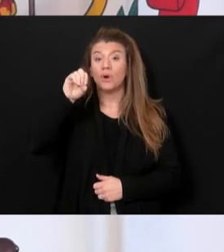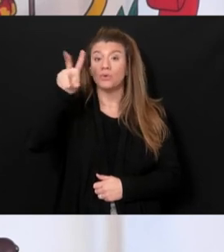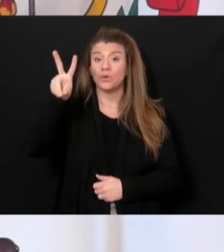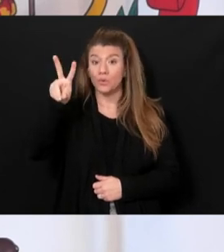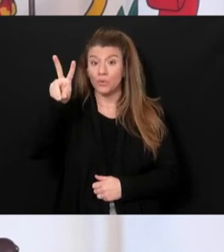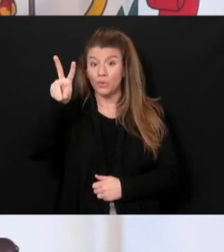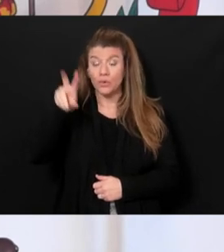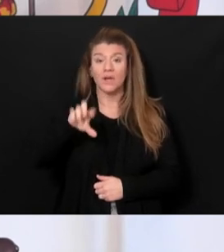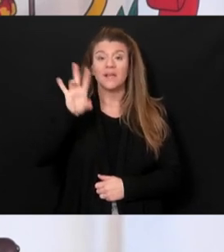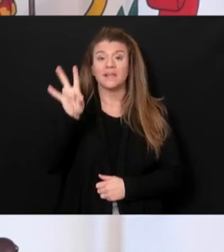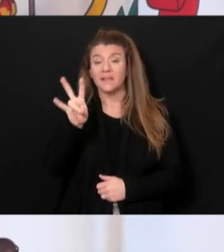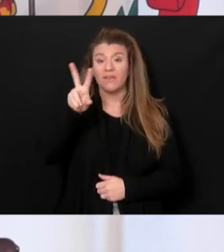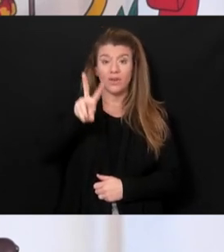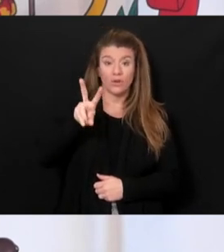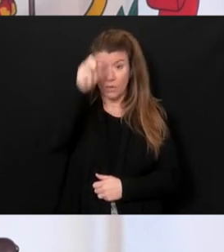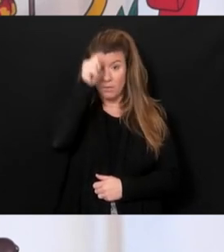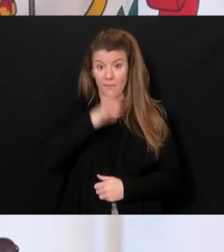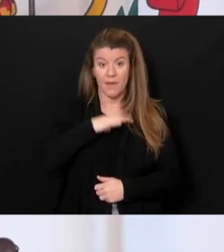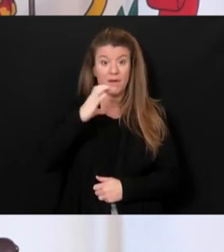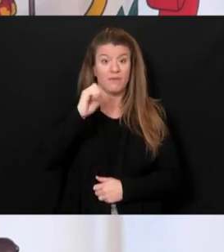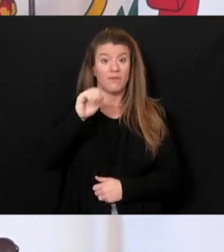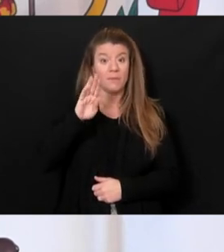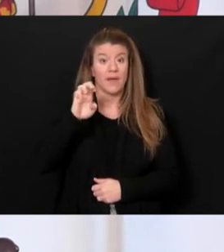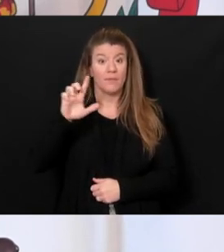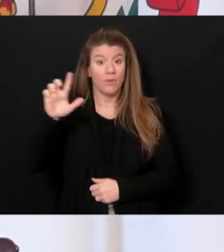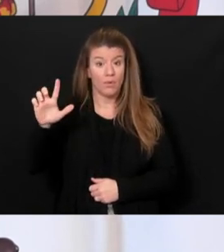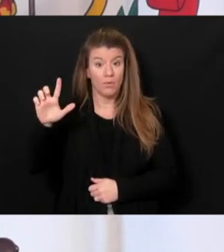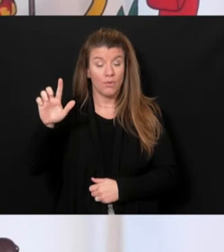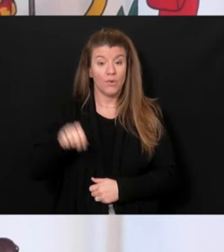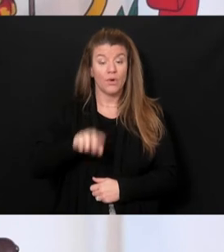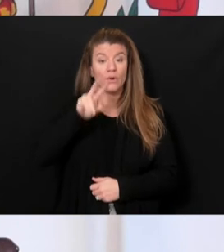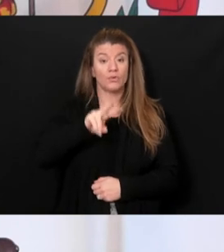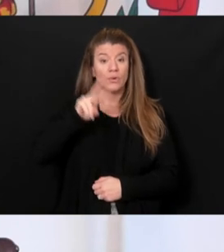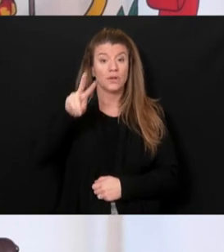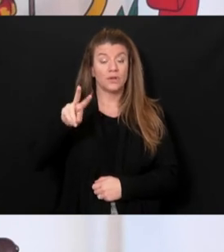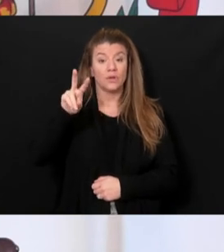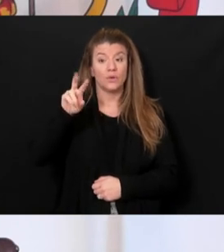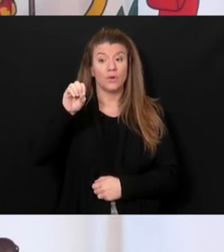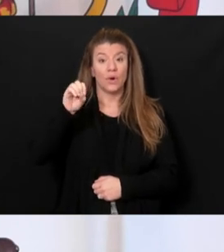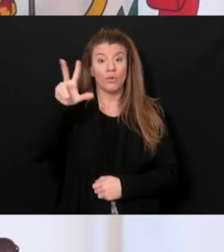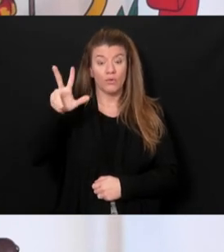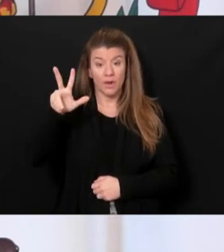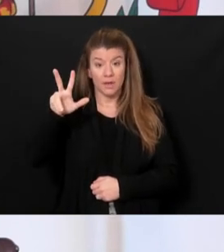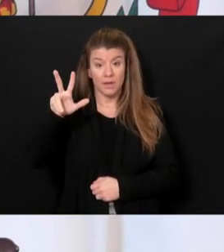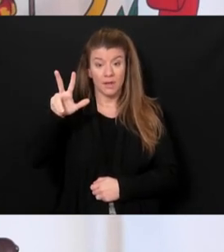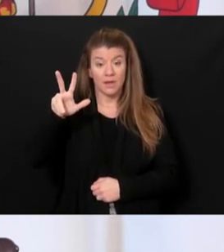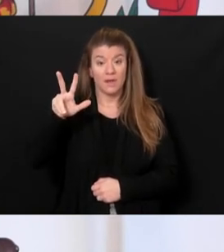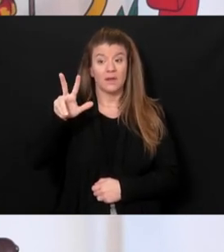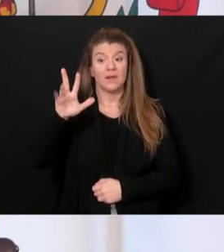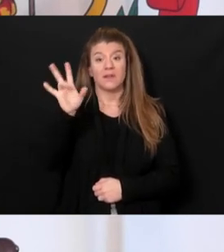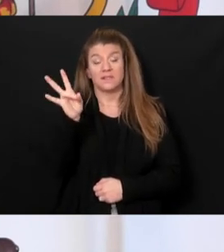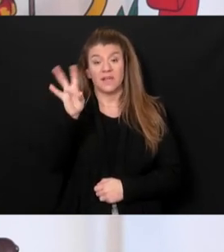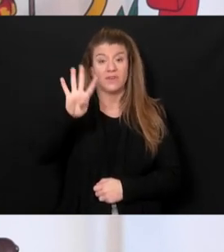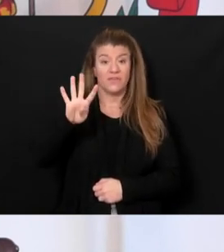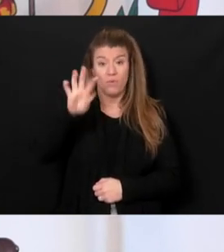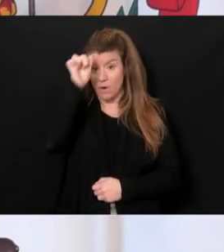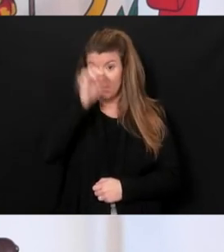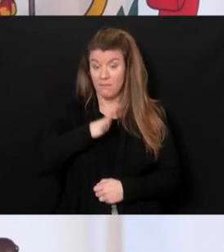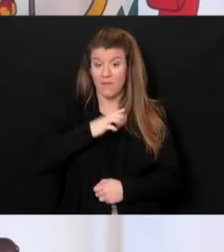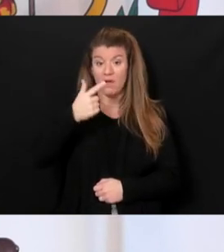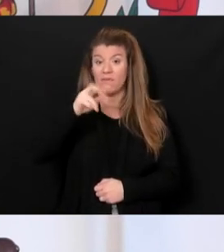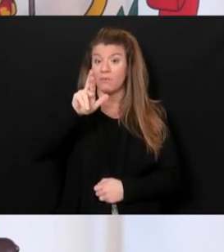death is a 72-year-old male from Cabell County. Our 2203rd death is a 74-year-old male from